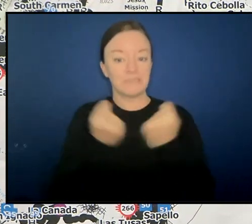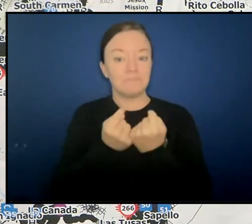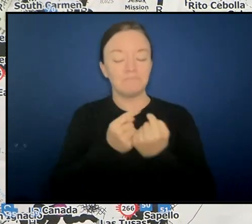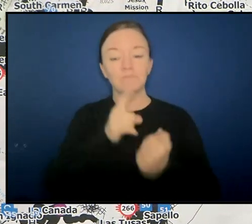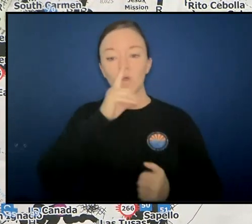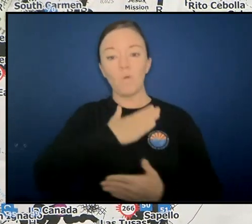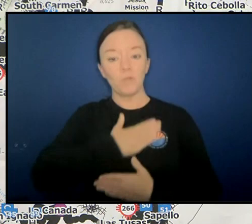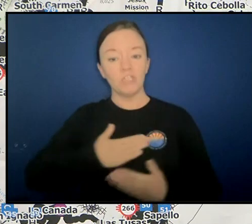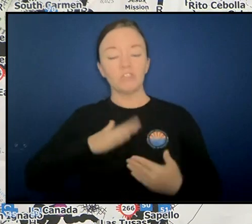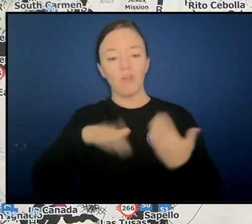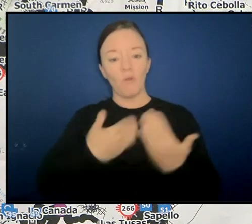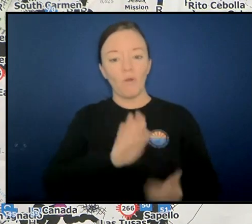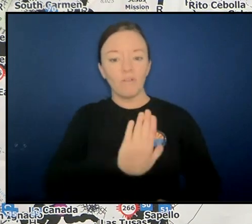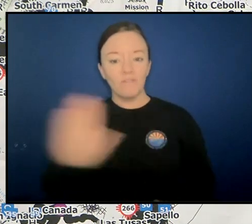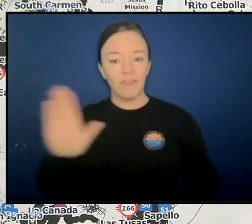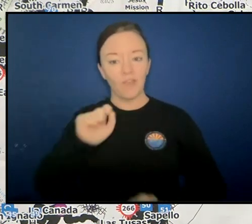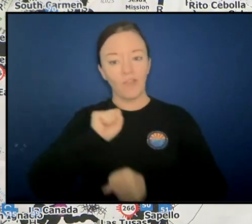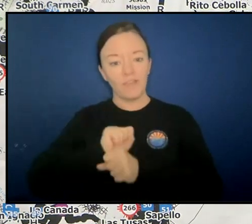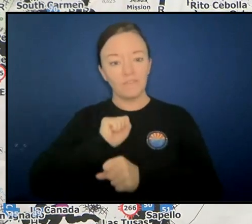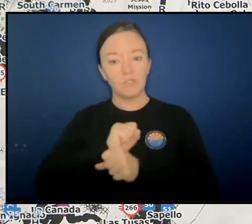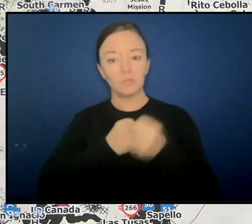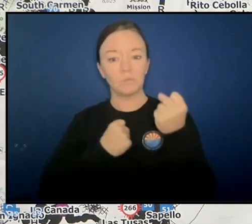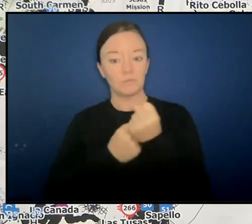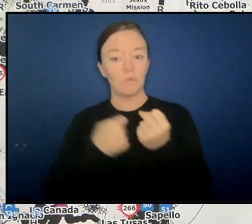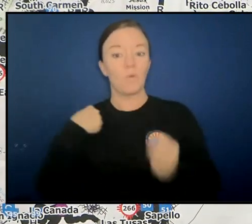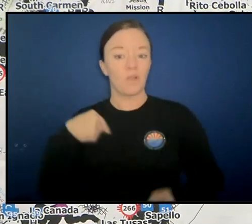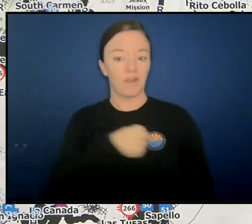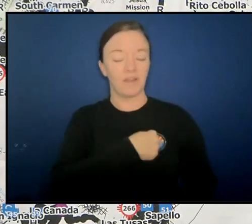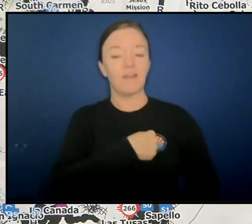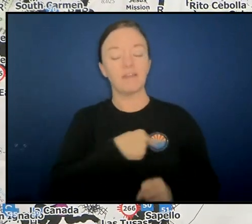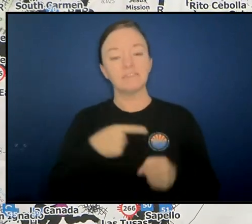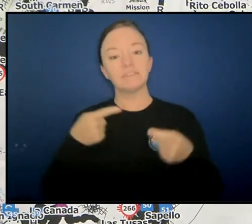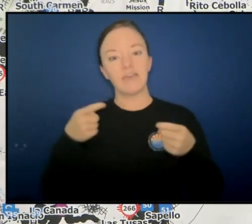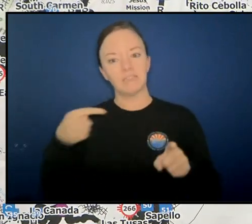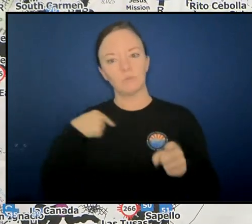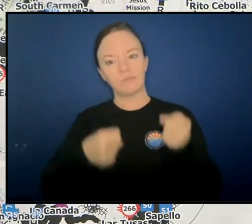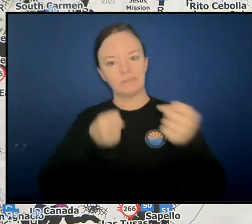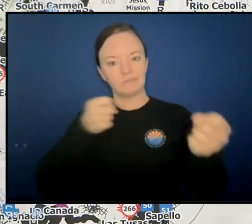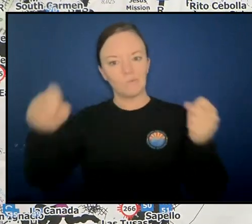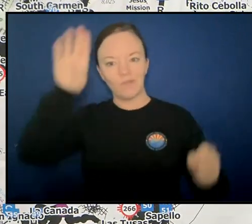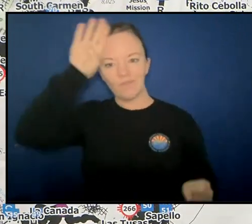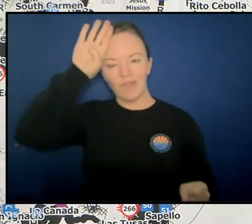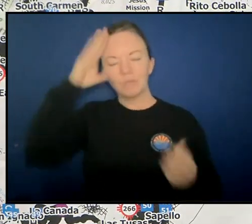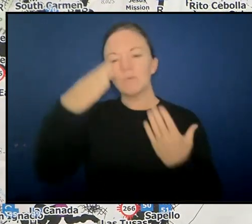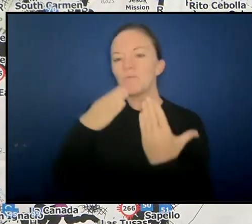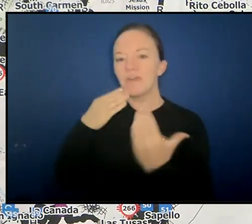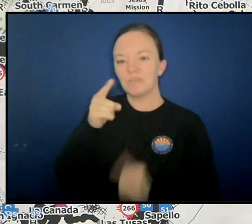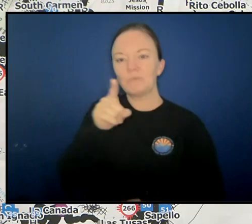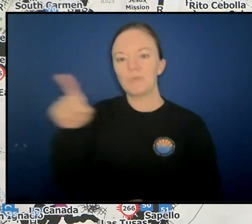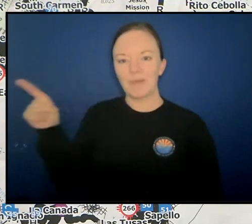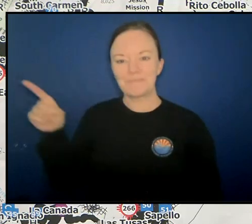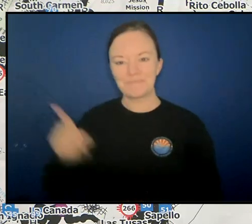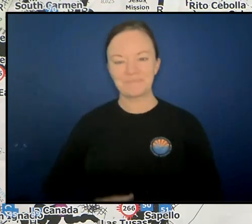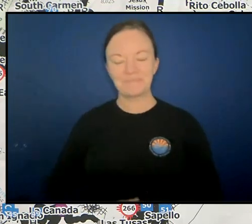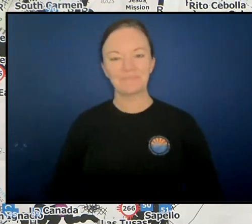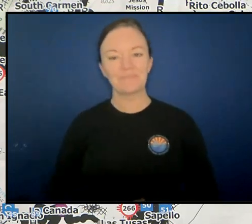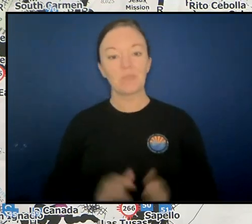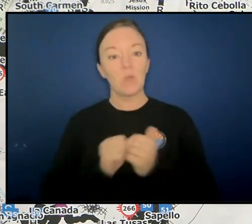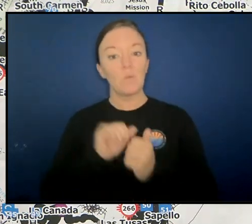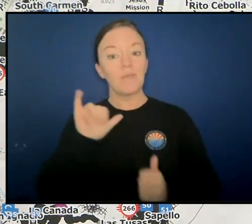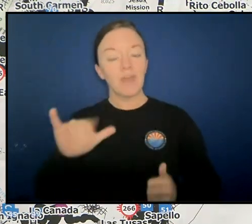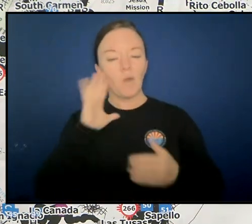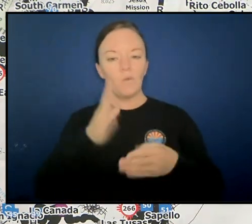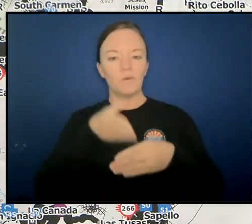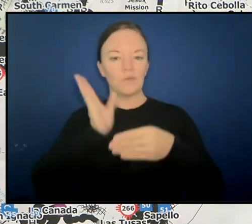their efforts in support of us as we put the boots on the ground out there, and thank them. And with that will conclude